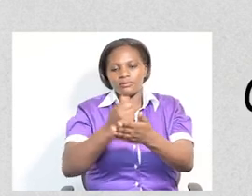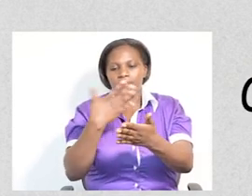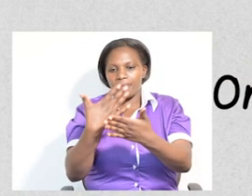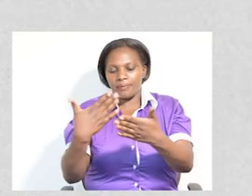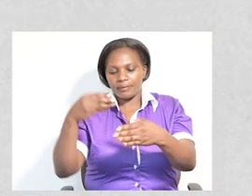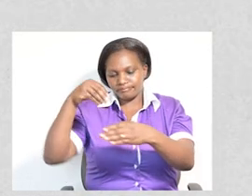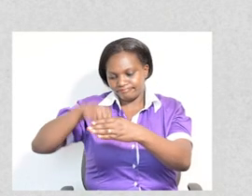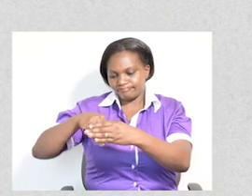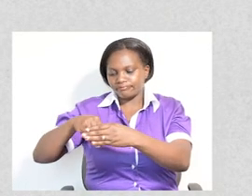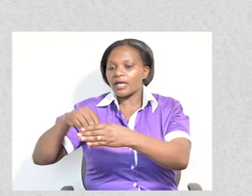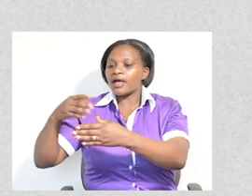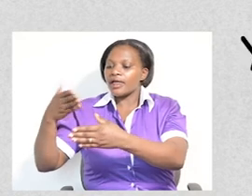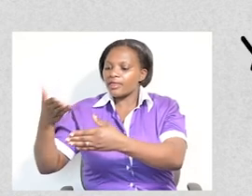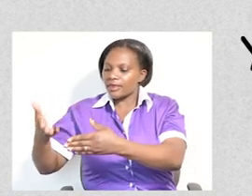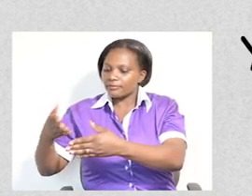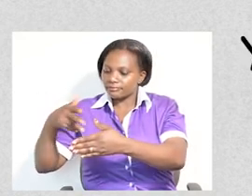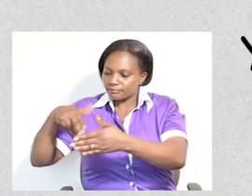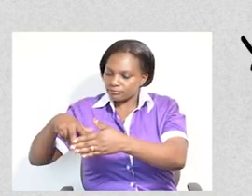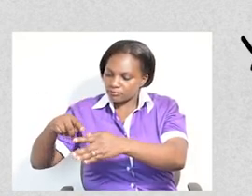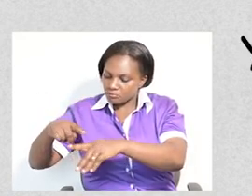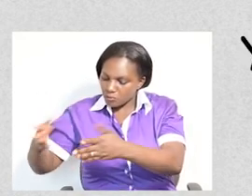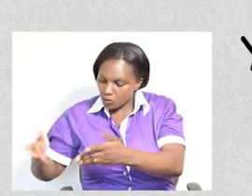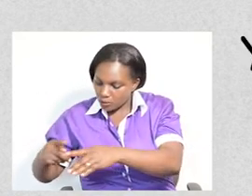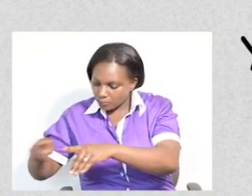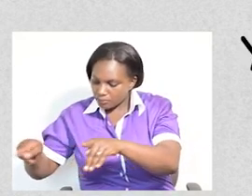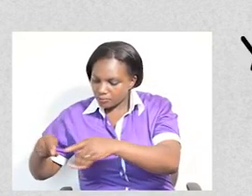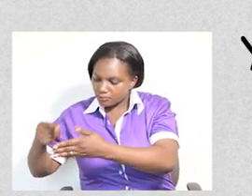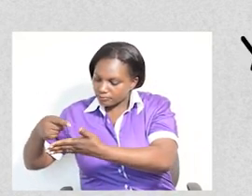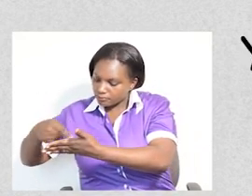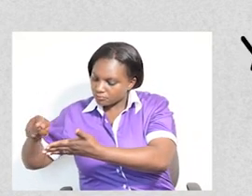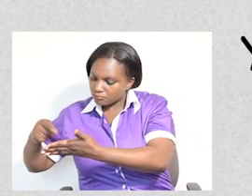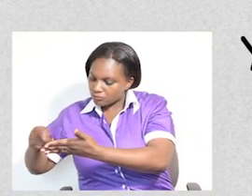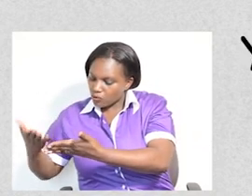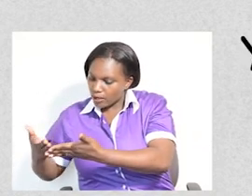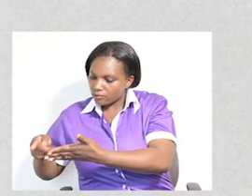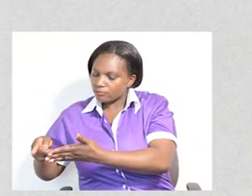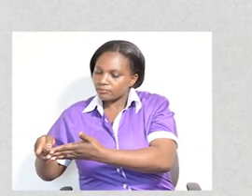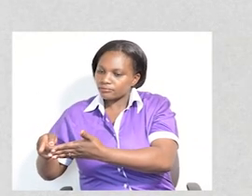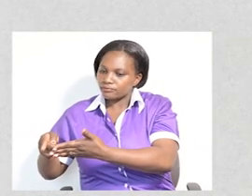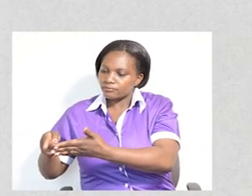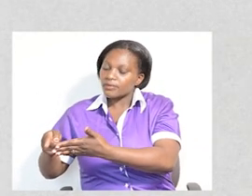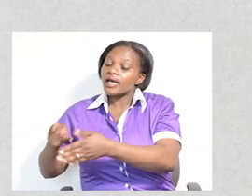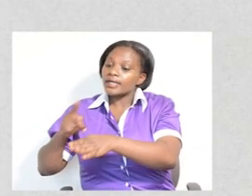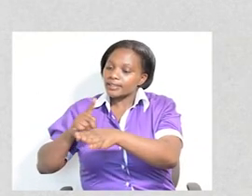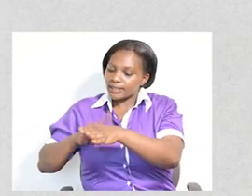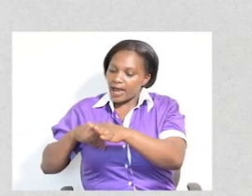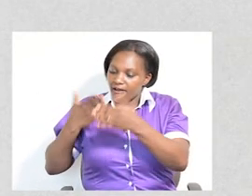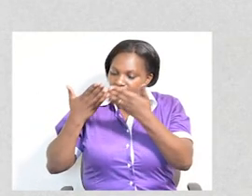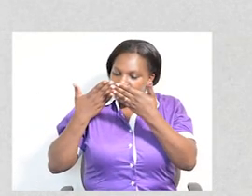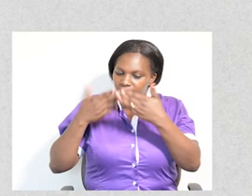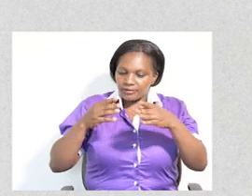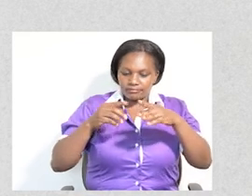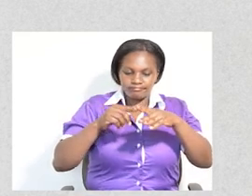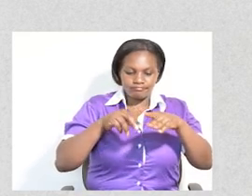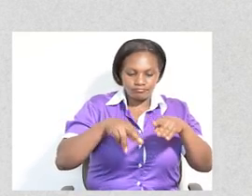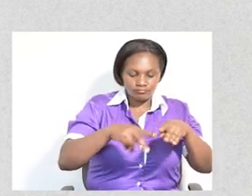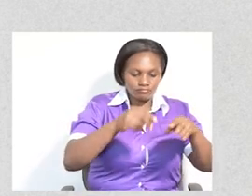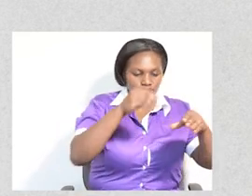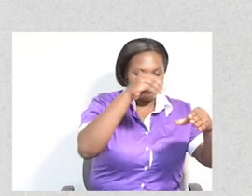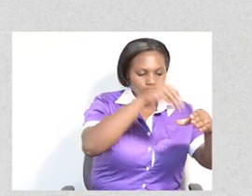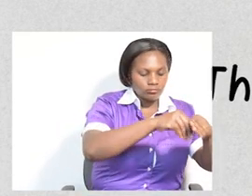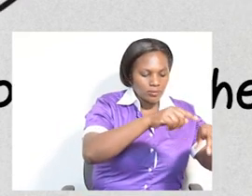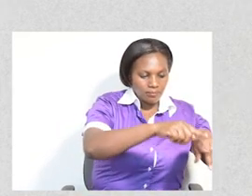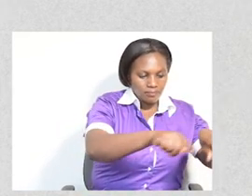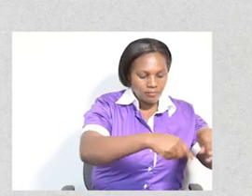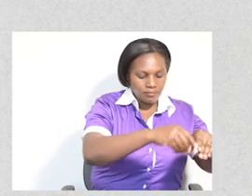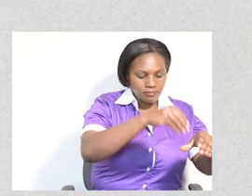paper. You will then walk to the polling booth to correctly mark the ballot paper. Then put the ballot paper into the ballot